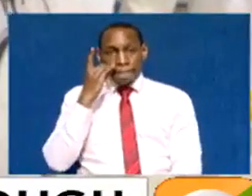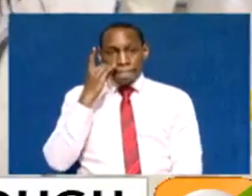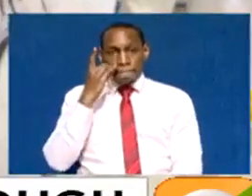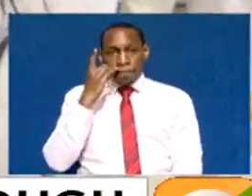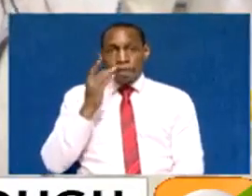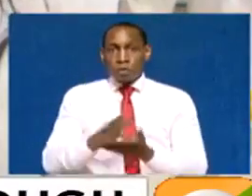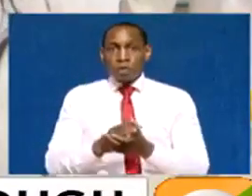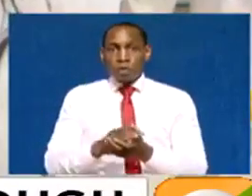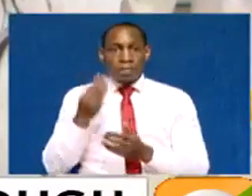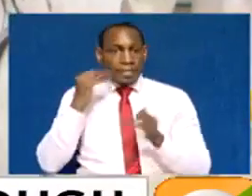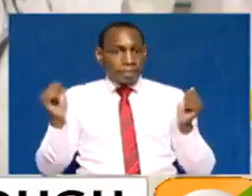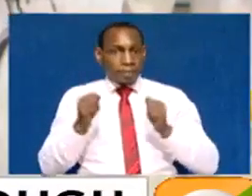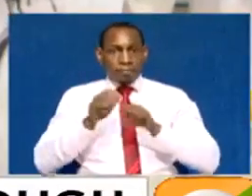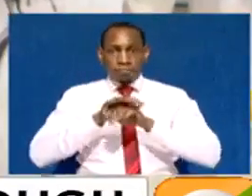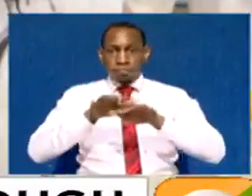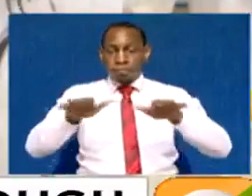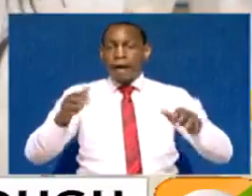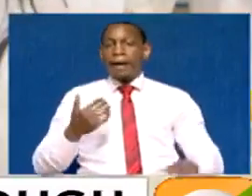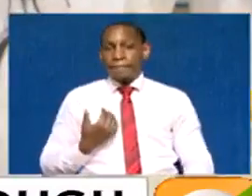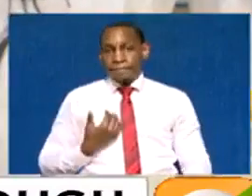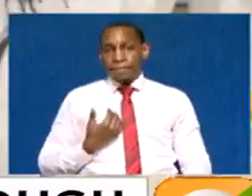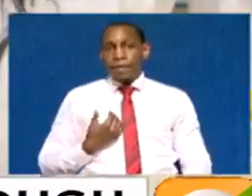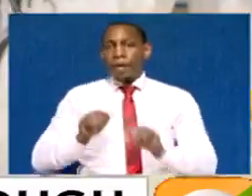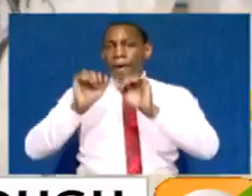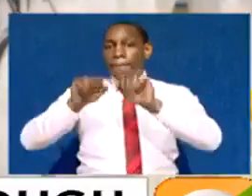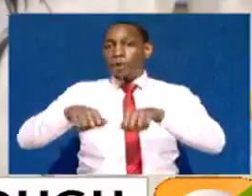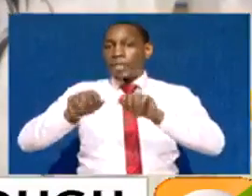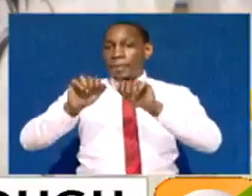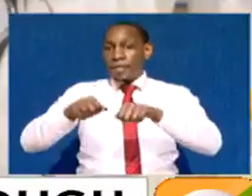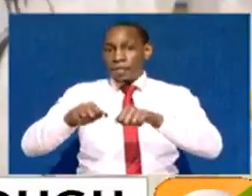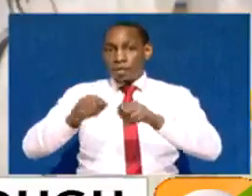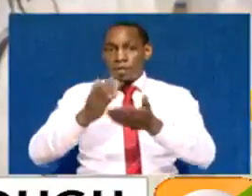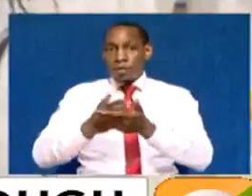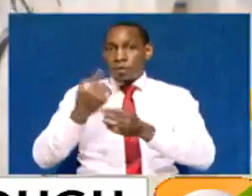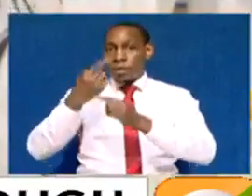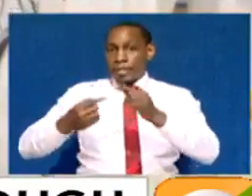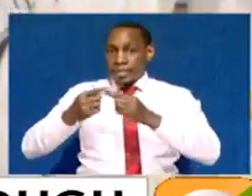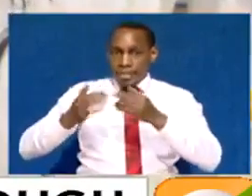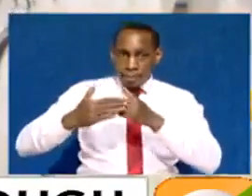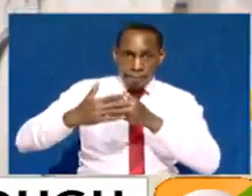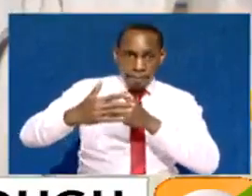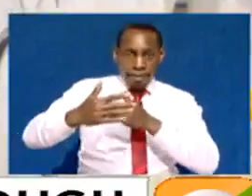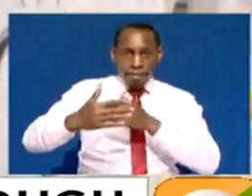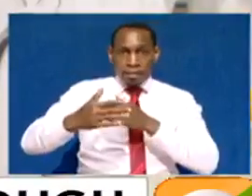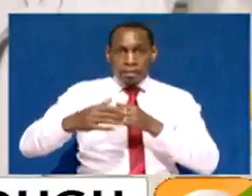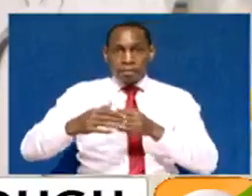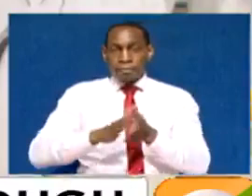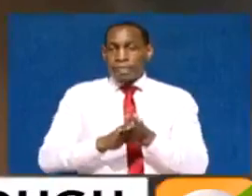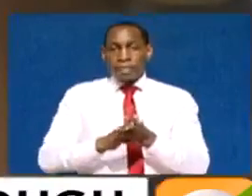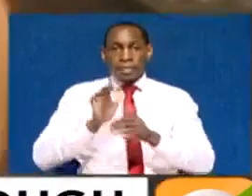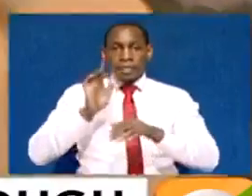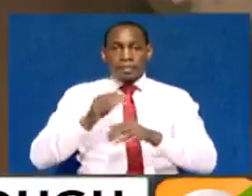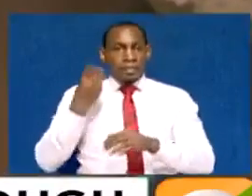have seasonal malaria transmission. We can possibly, within a couple of years, make those places malaria